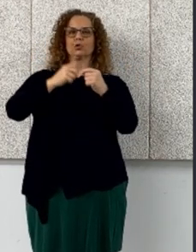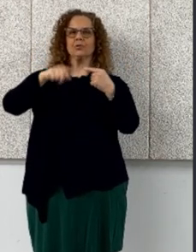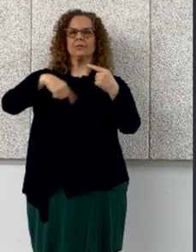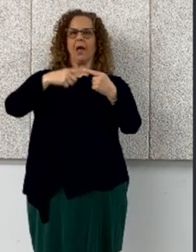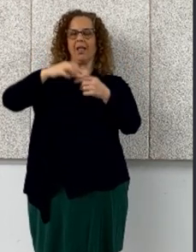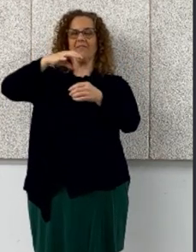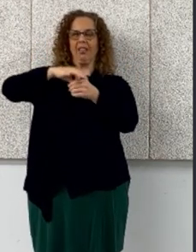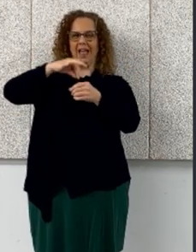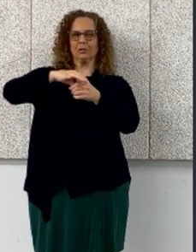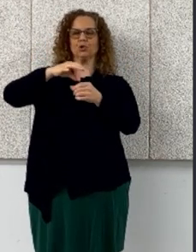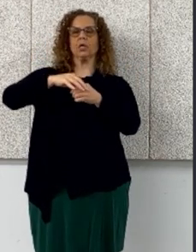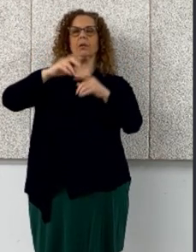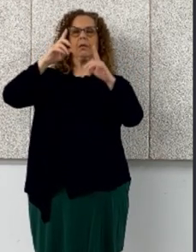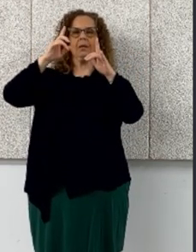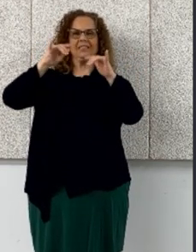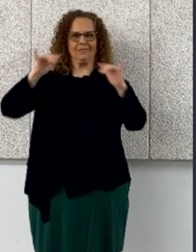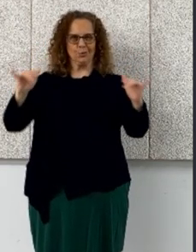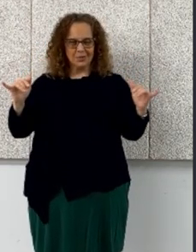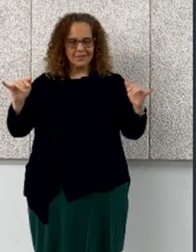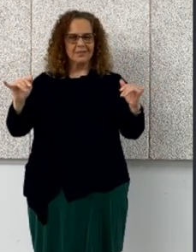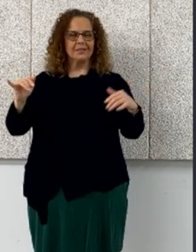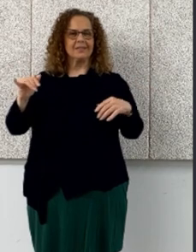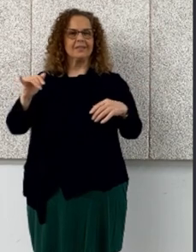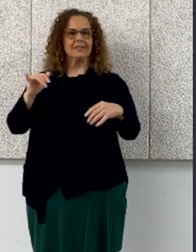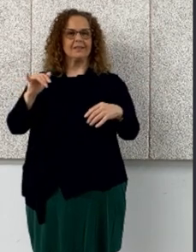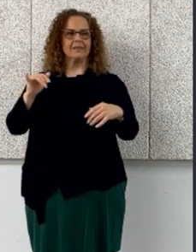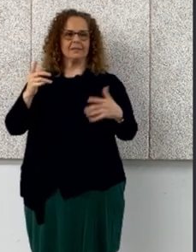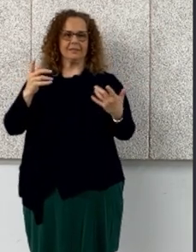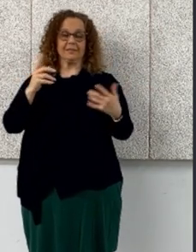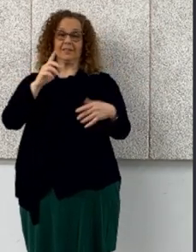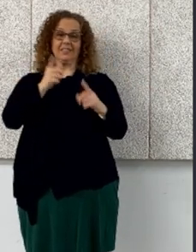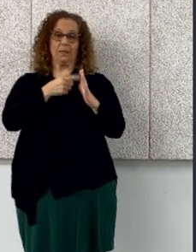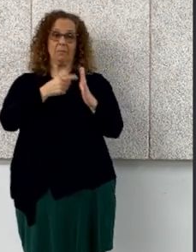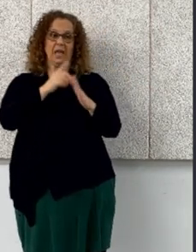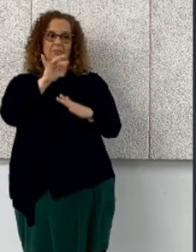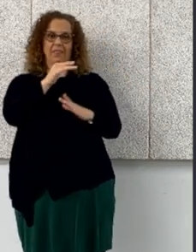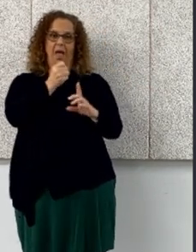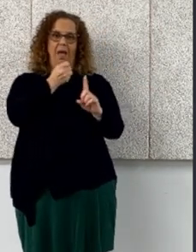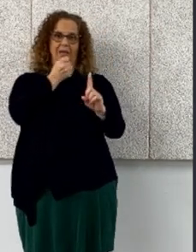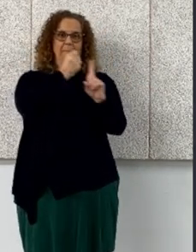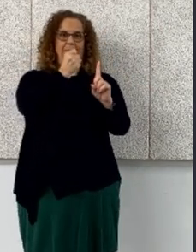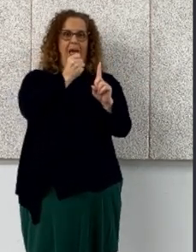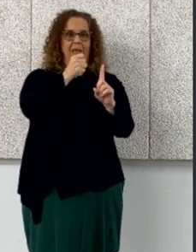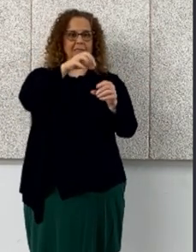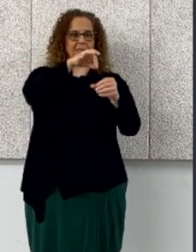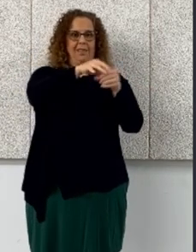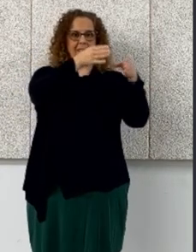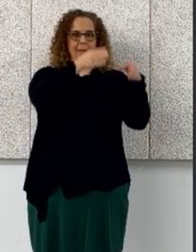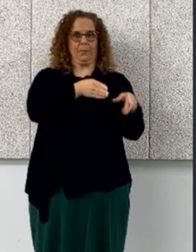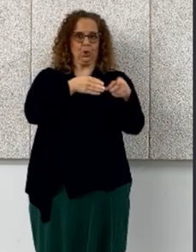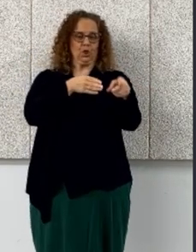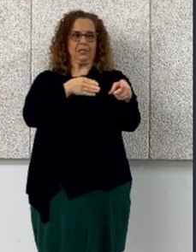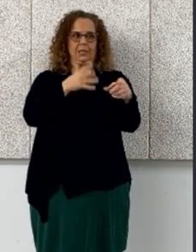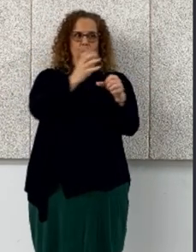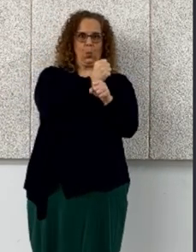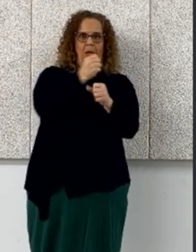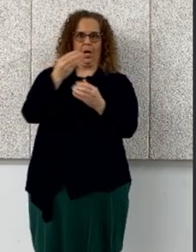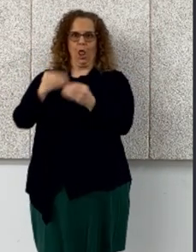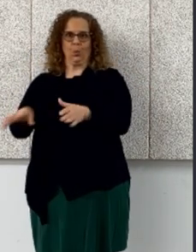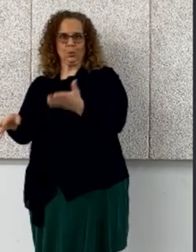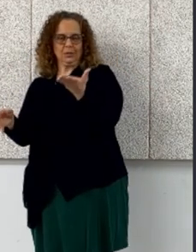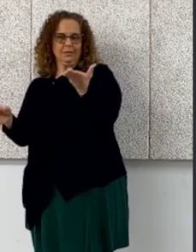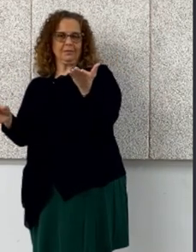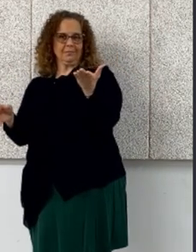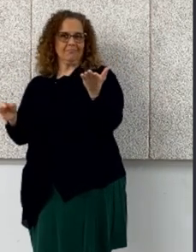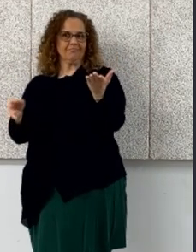diversifying your voter pool is, you know, a make or break for candidates. Right. I think that's such an amazing point about audiences that